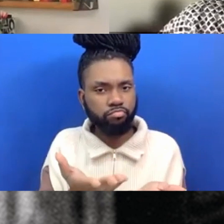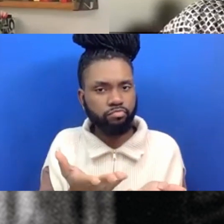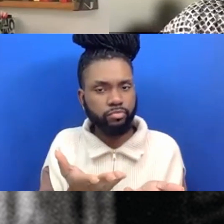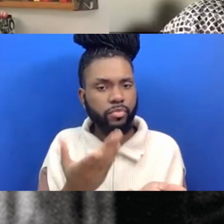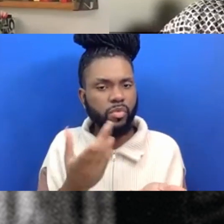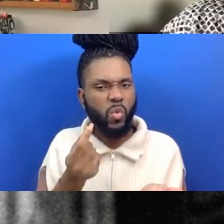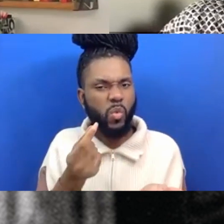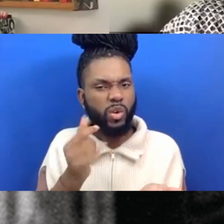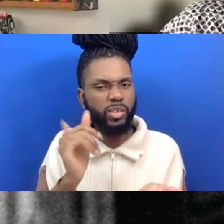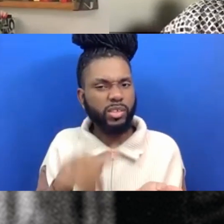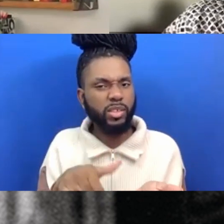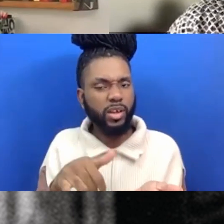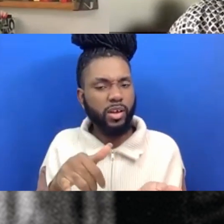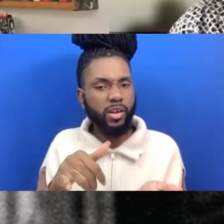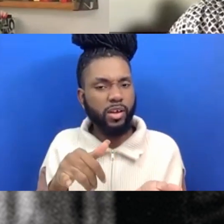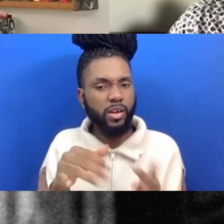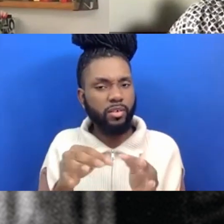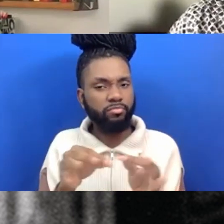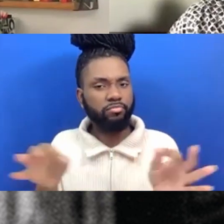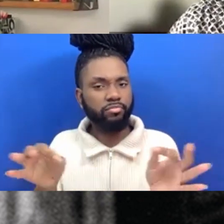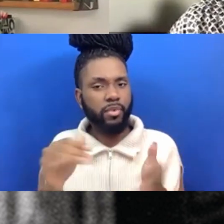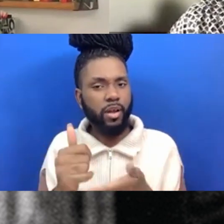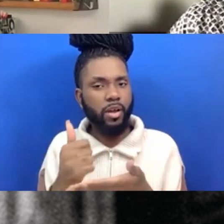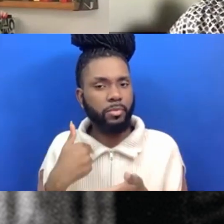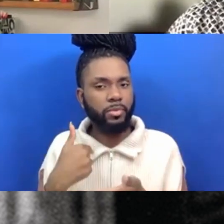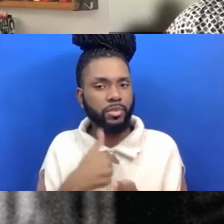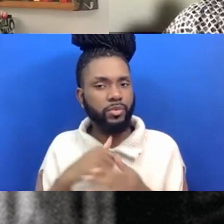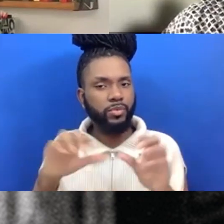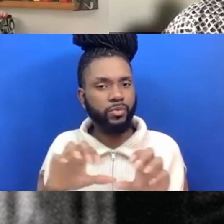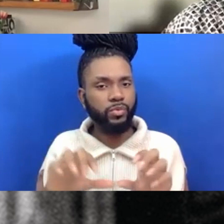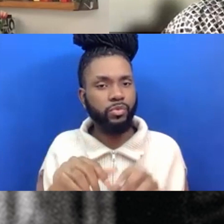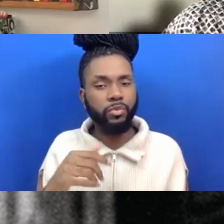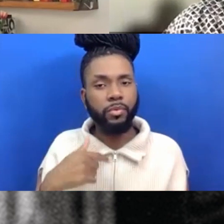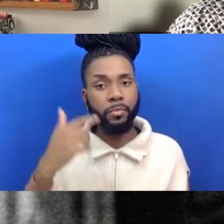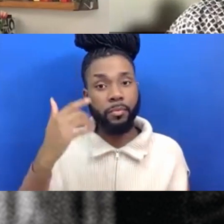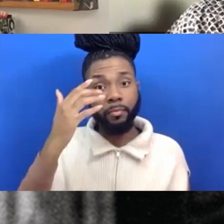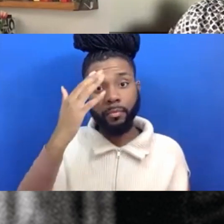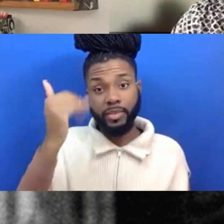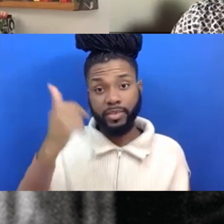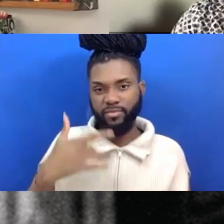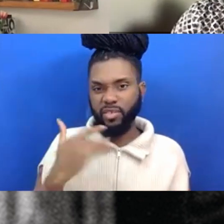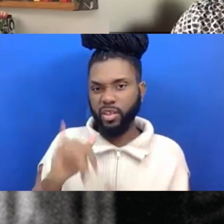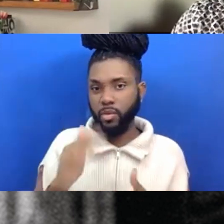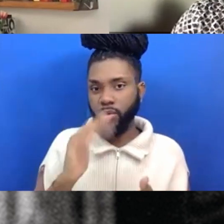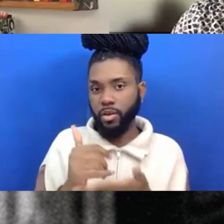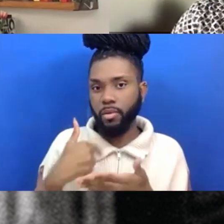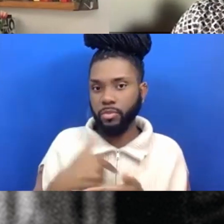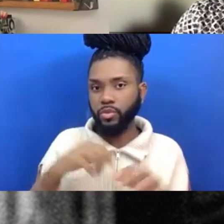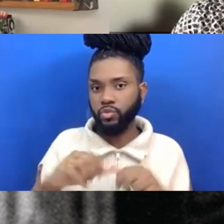what that reference helps us to do, because I think it helps us to do a number of different things.